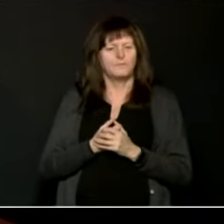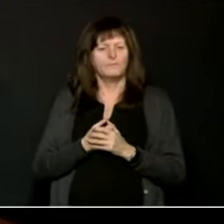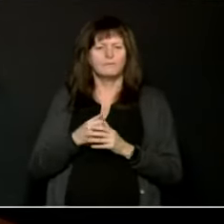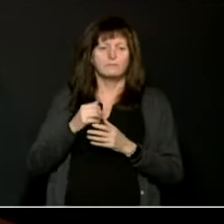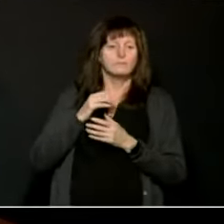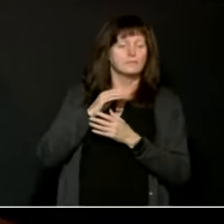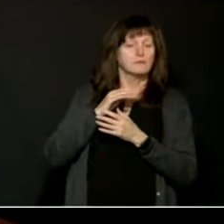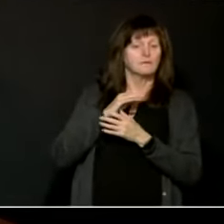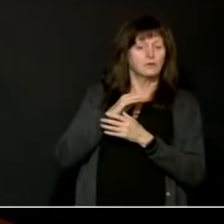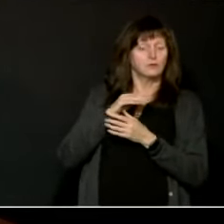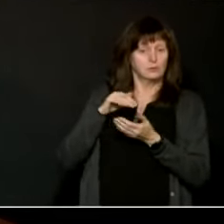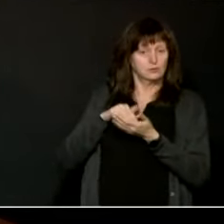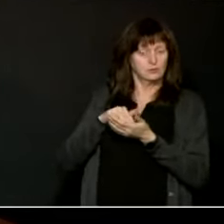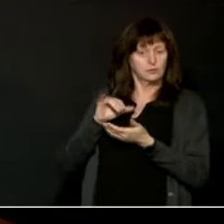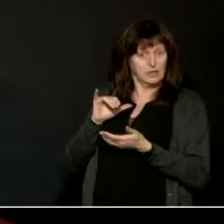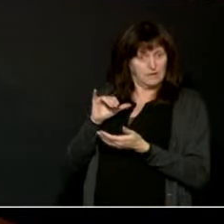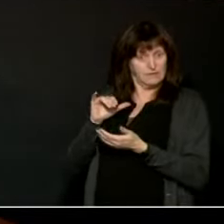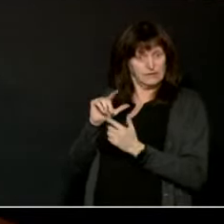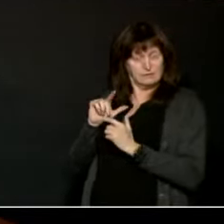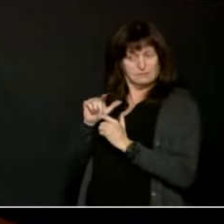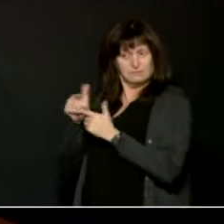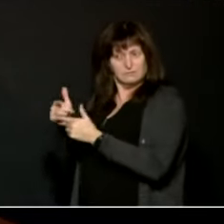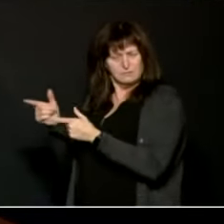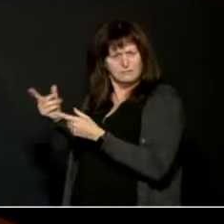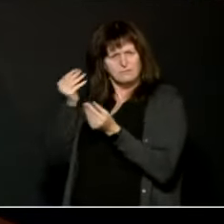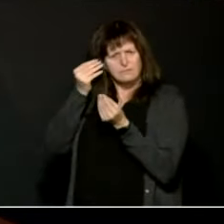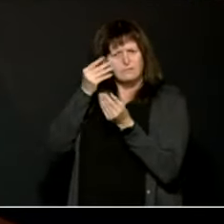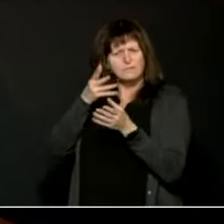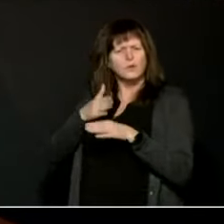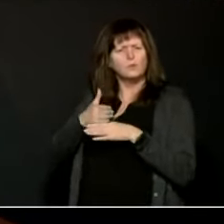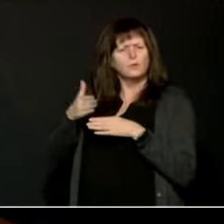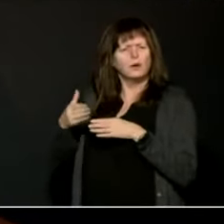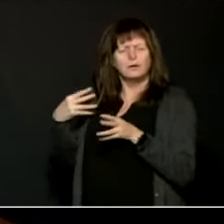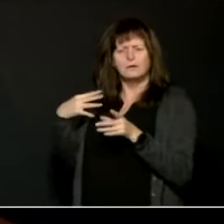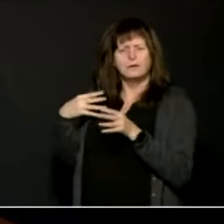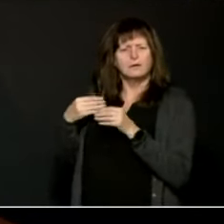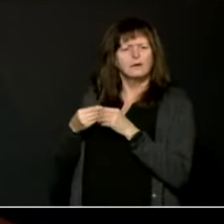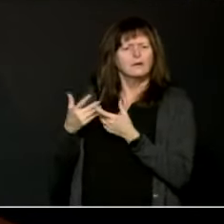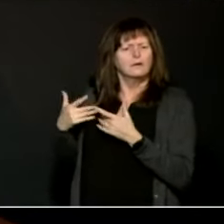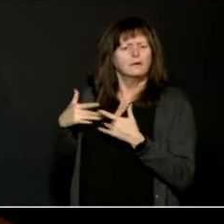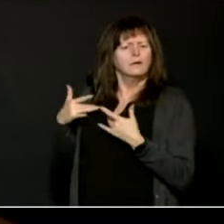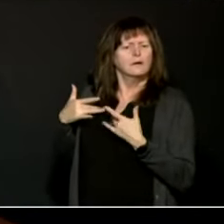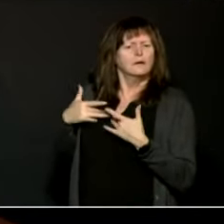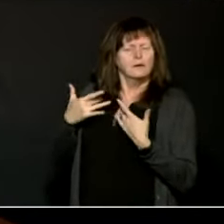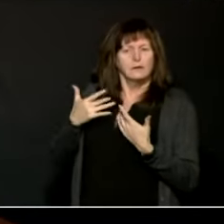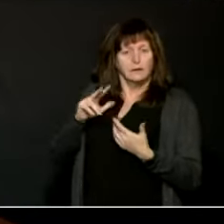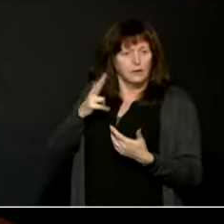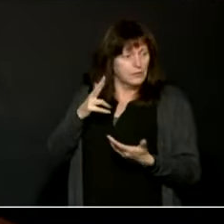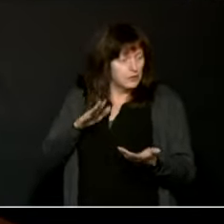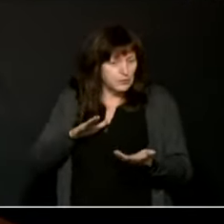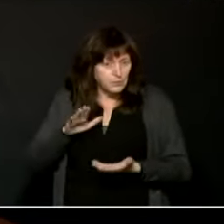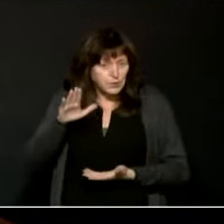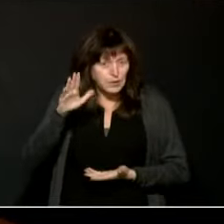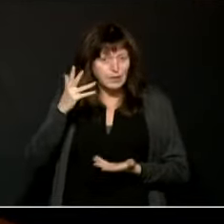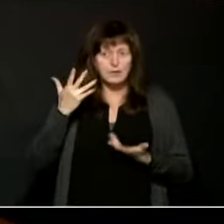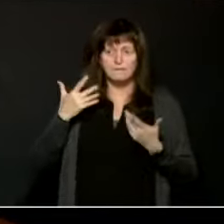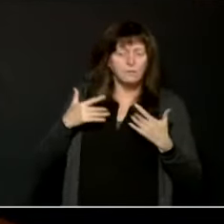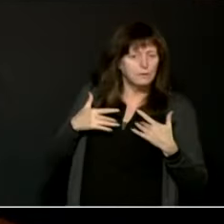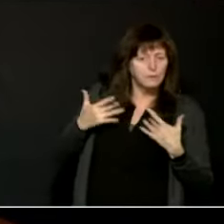to see what happened over the weekend, where are we at in this third wave, how are we doing, and what we need to address. So over to you, Dr.